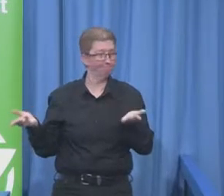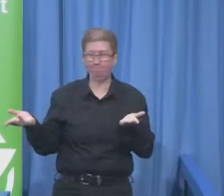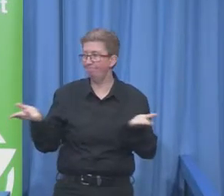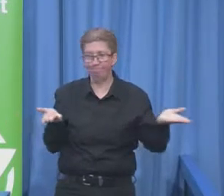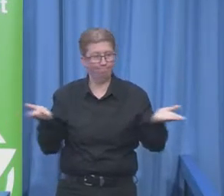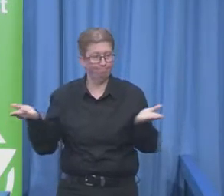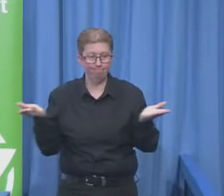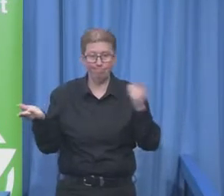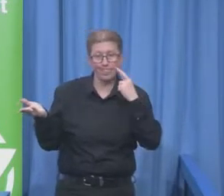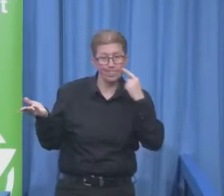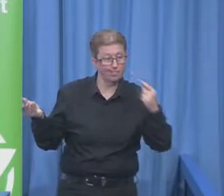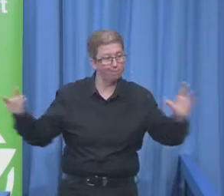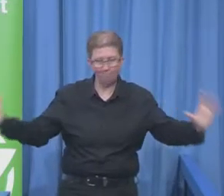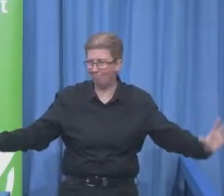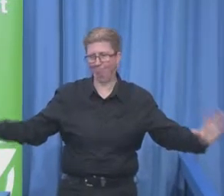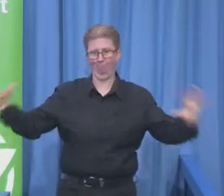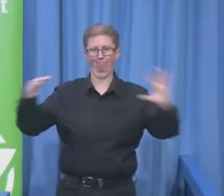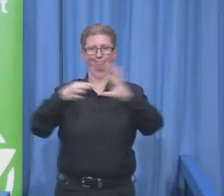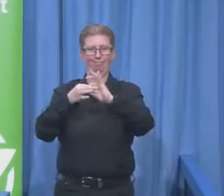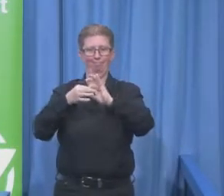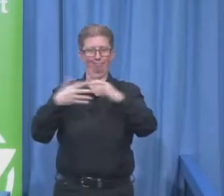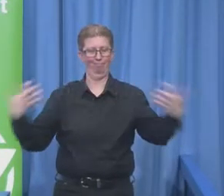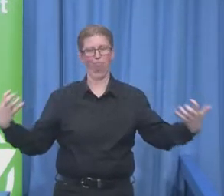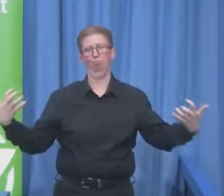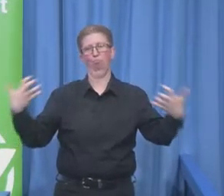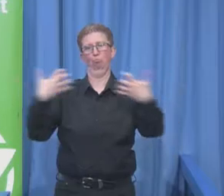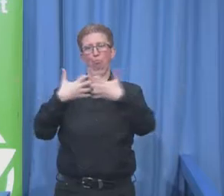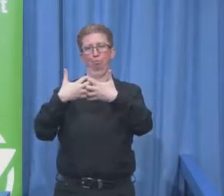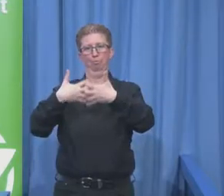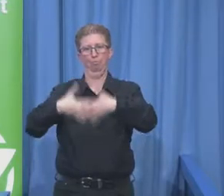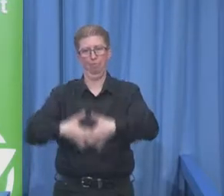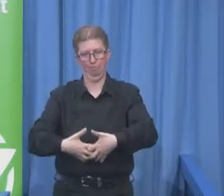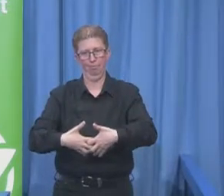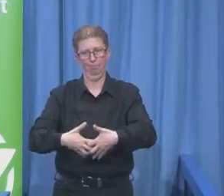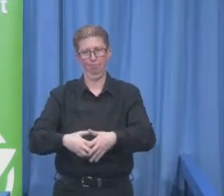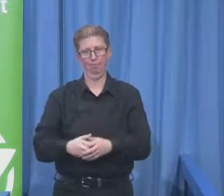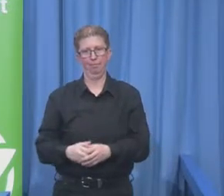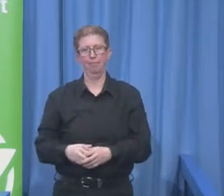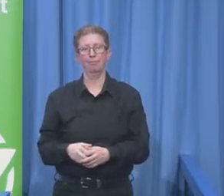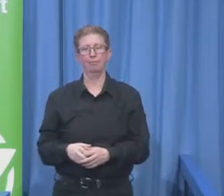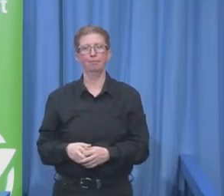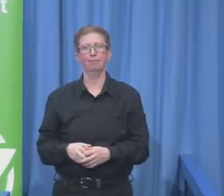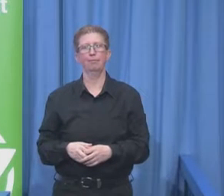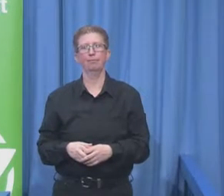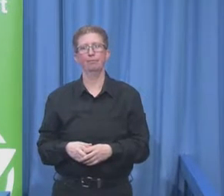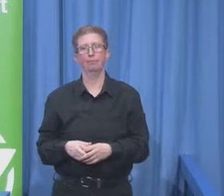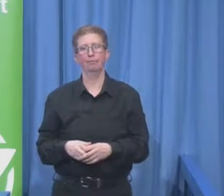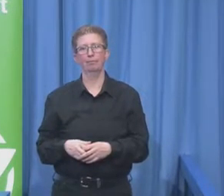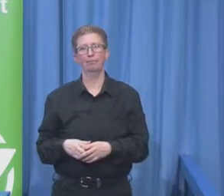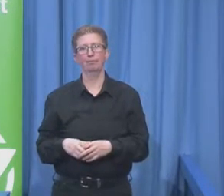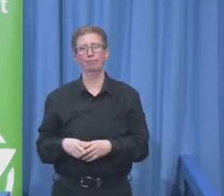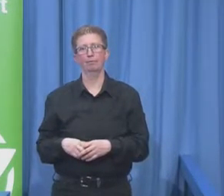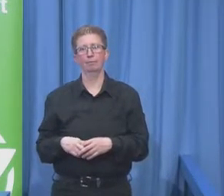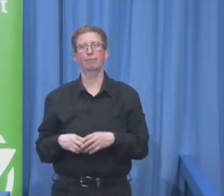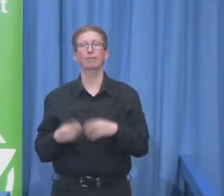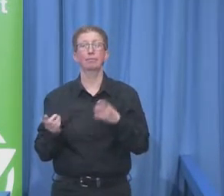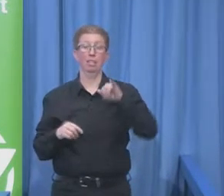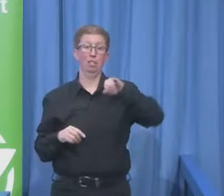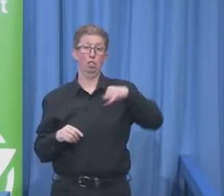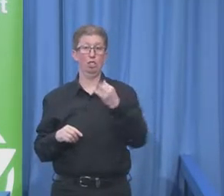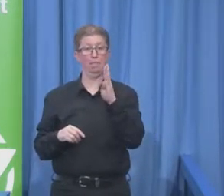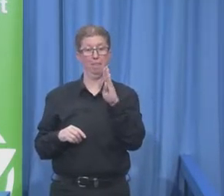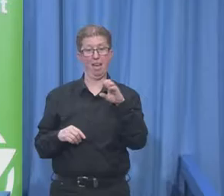because JBS is there for the students, for the graduates. They train the students in issues that are connected with